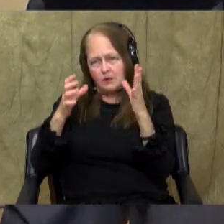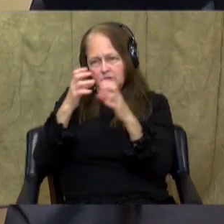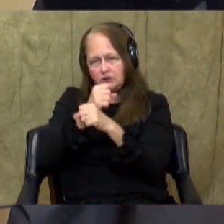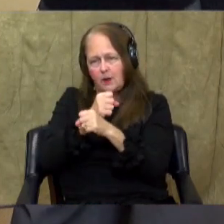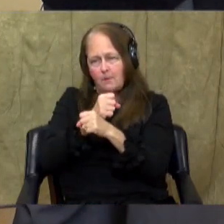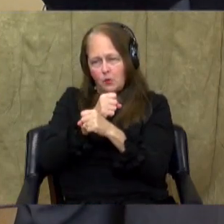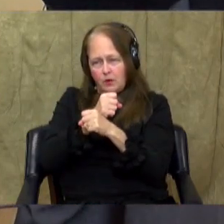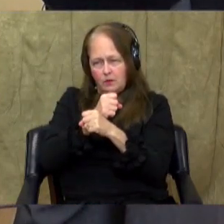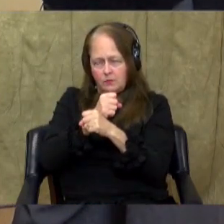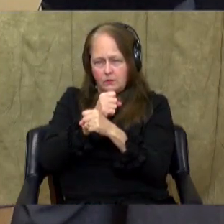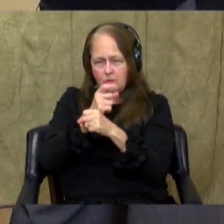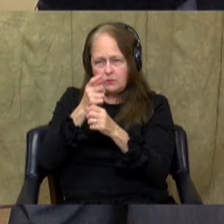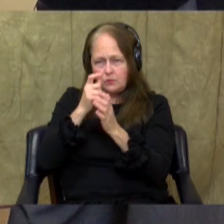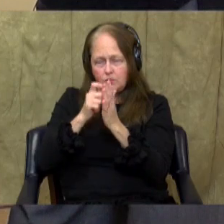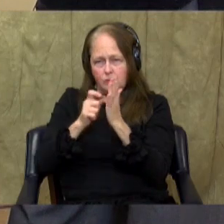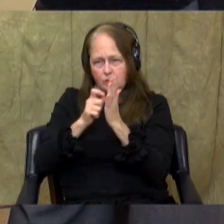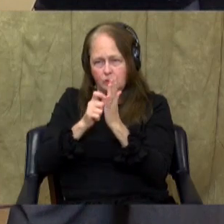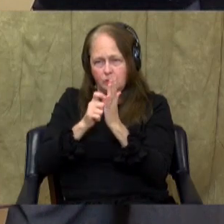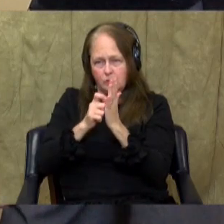human-environmental interaction.